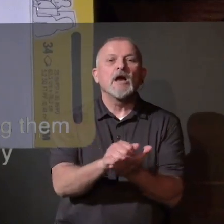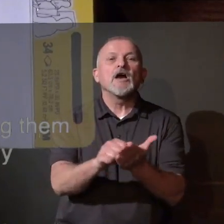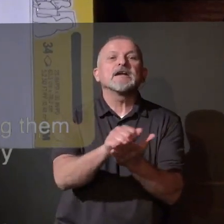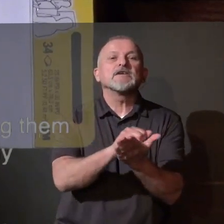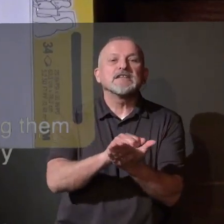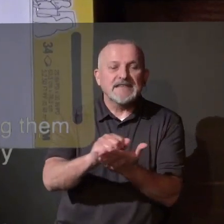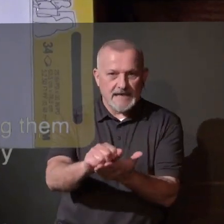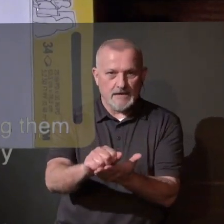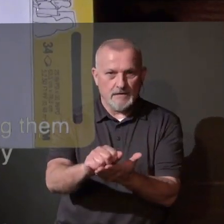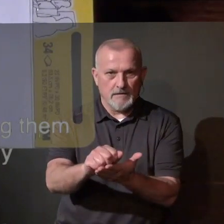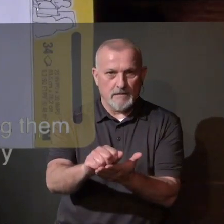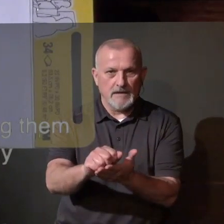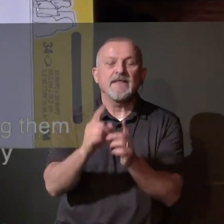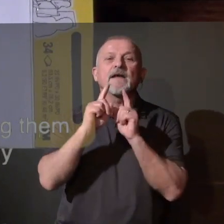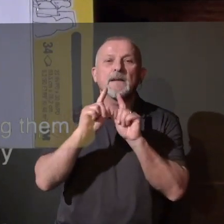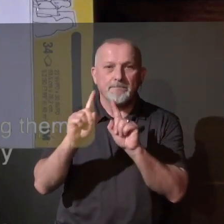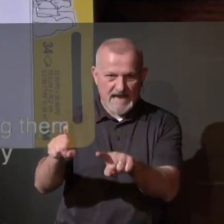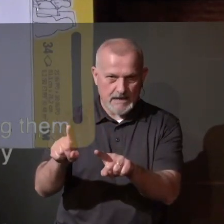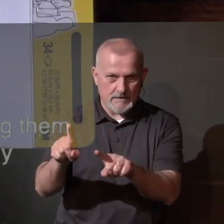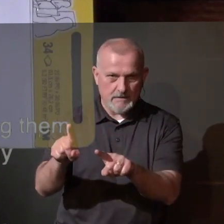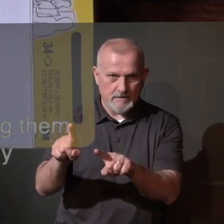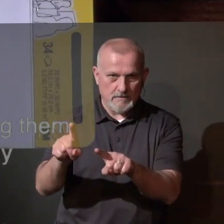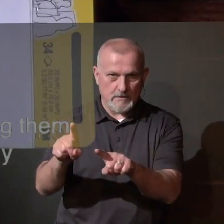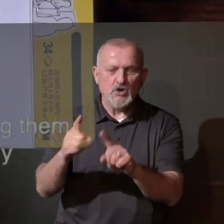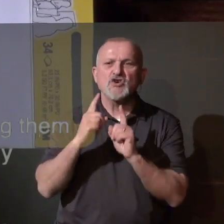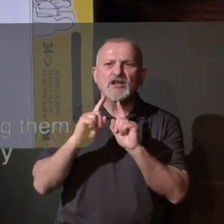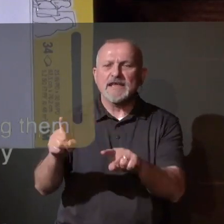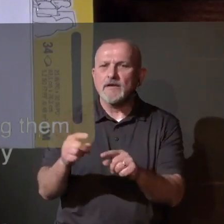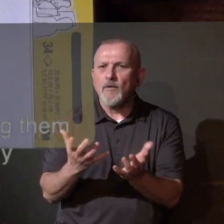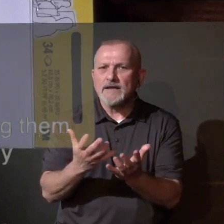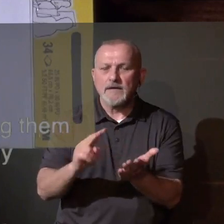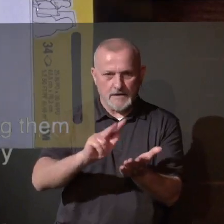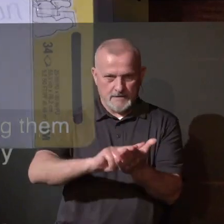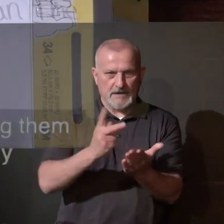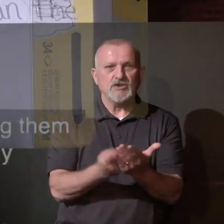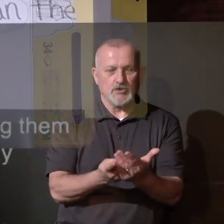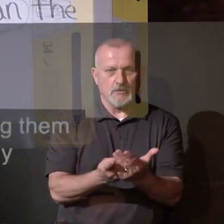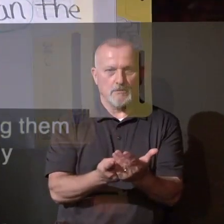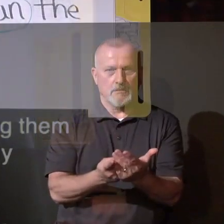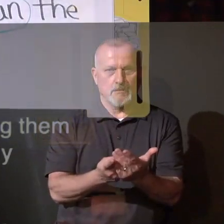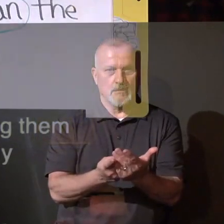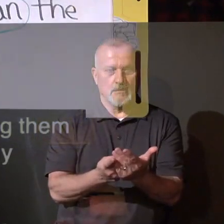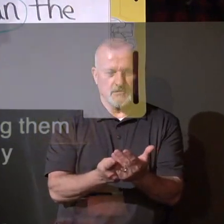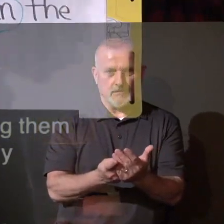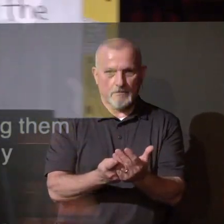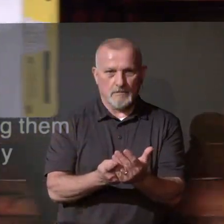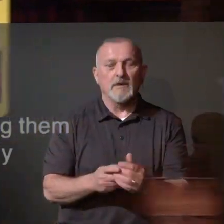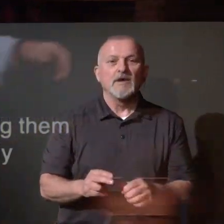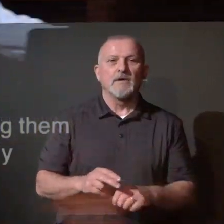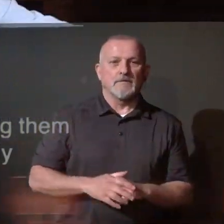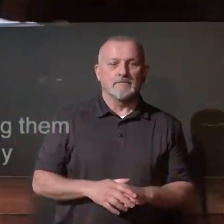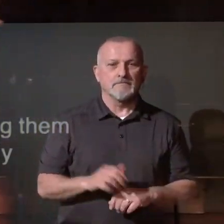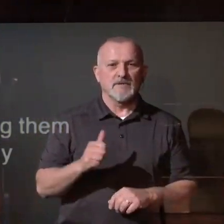is clean. That's the imperative. That's the command. Clean. Clean what? Clean the kitchen. So, let me get another